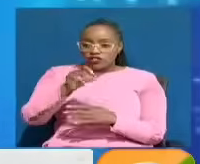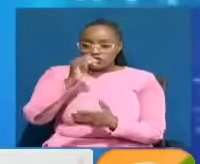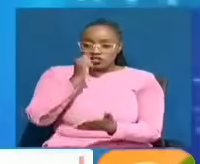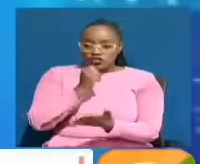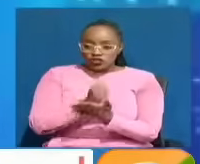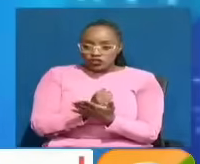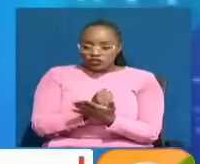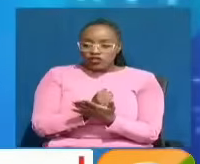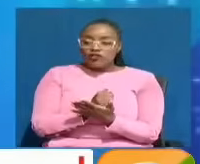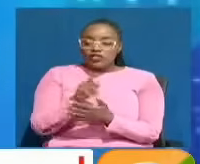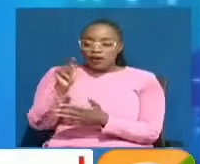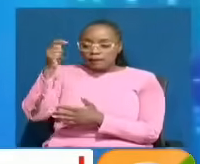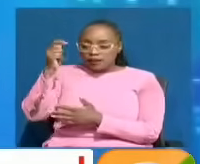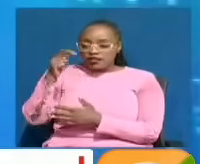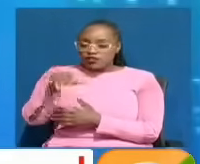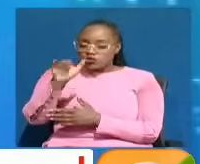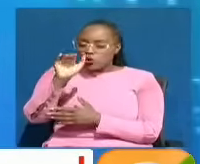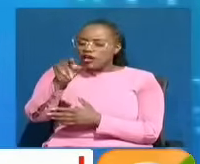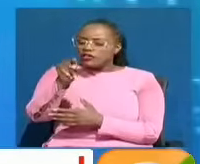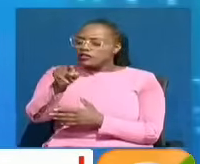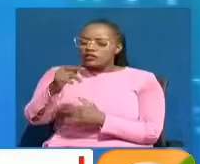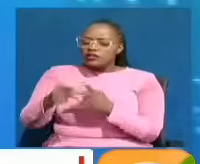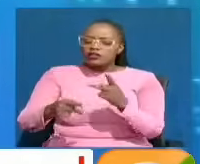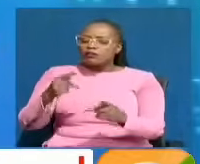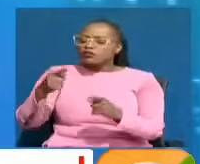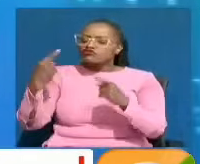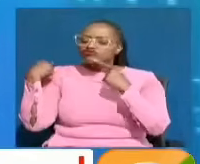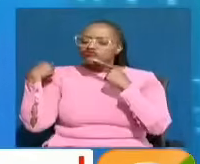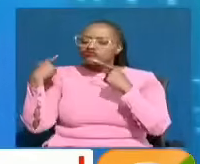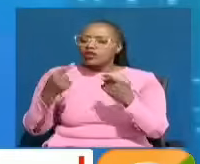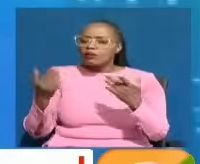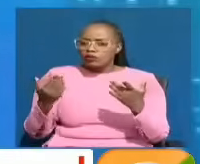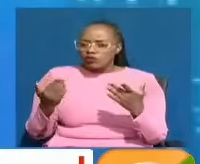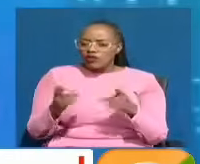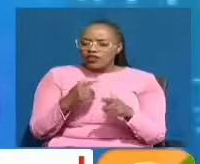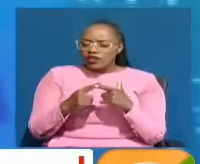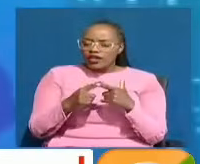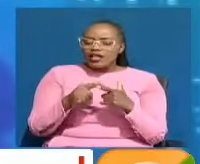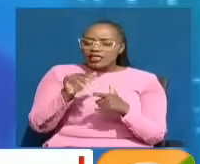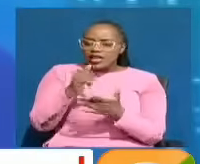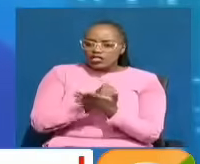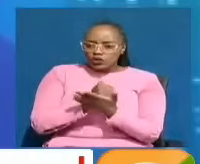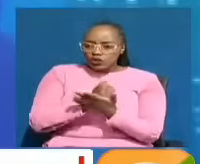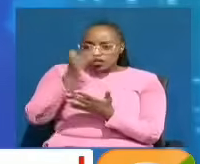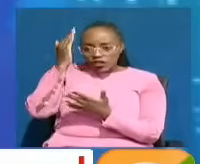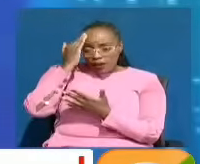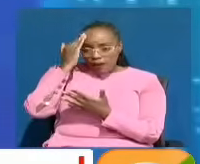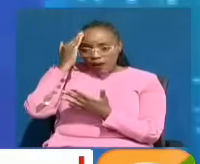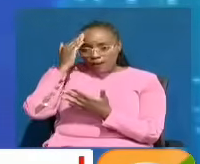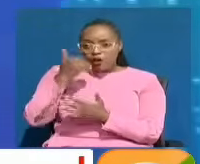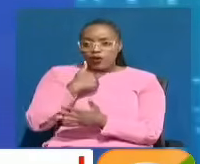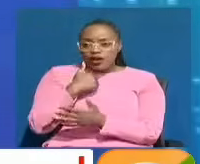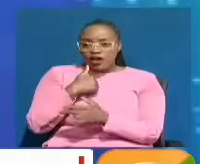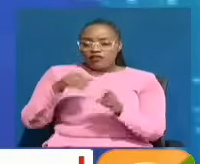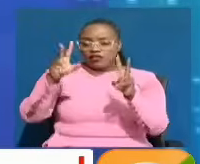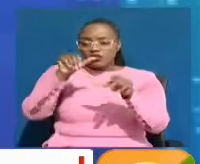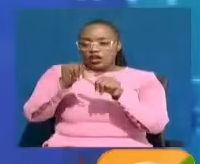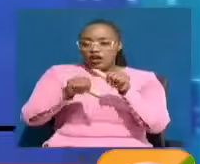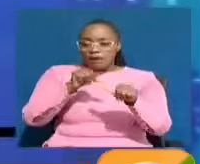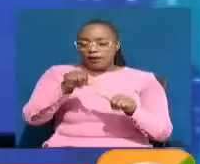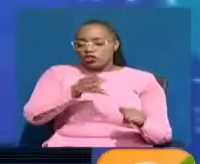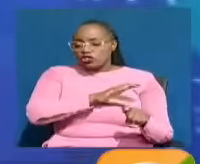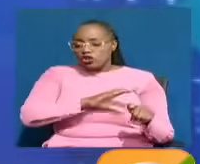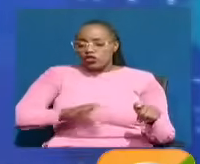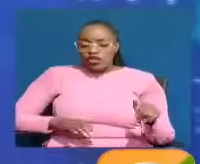example, of the president, to ask where has this process gone. Apart from that audit, you remember also regarding the issues of the commissioners, the